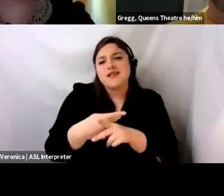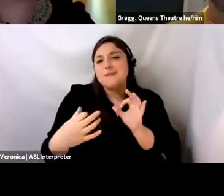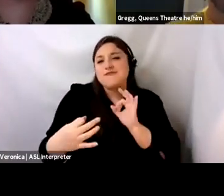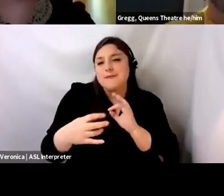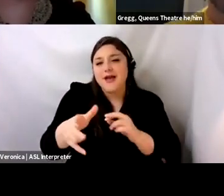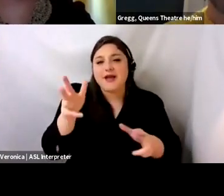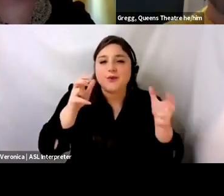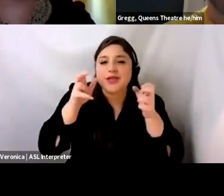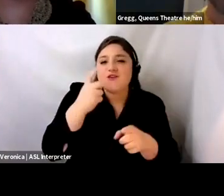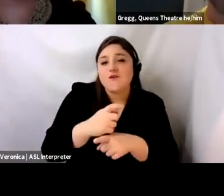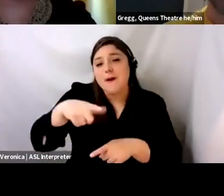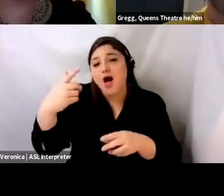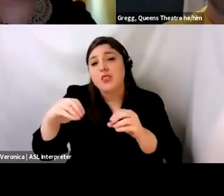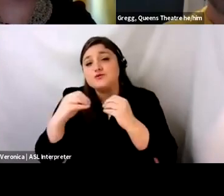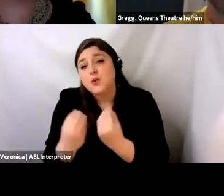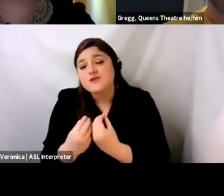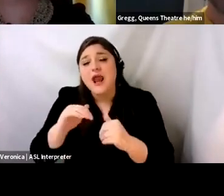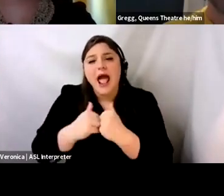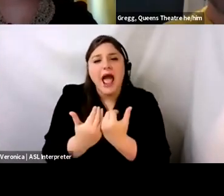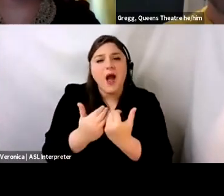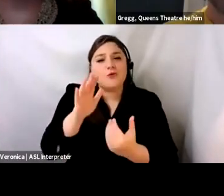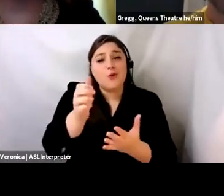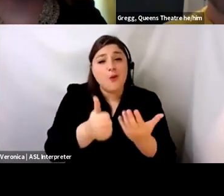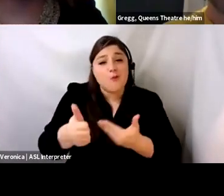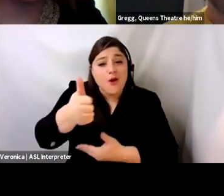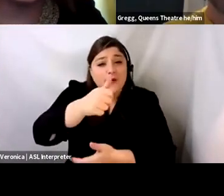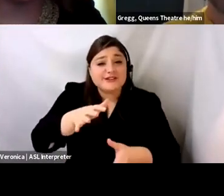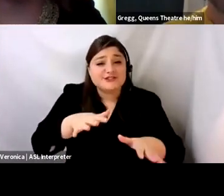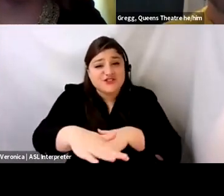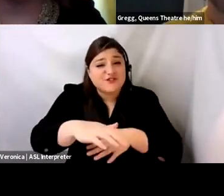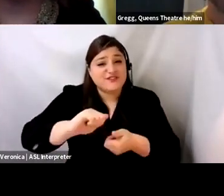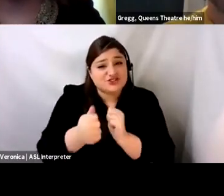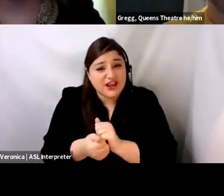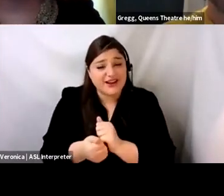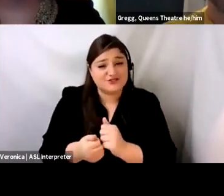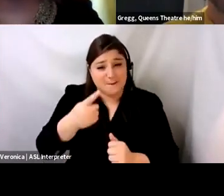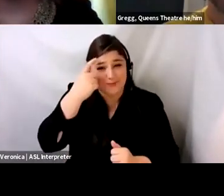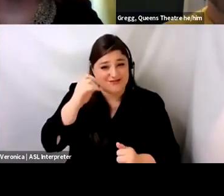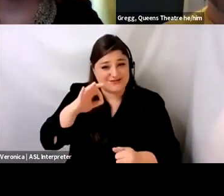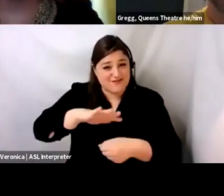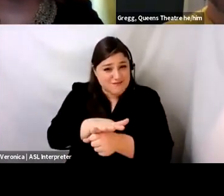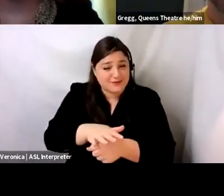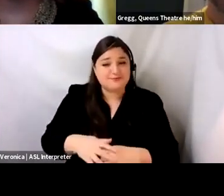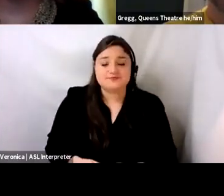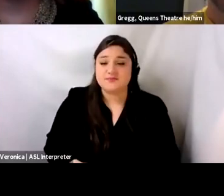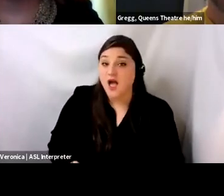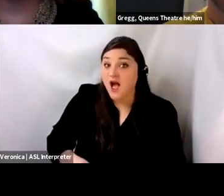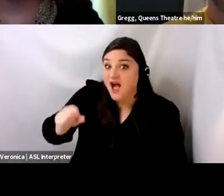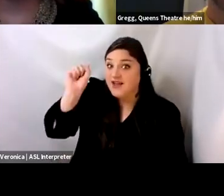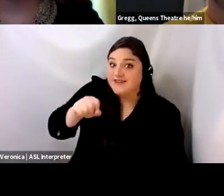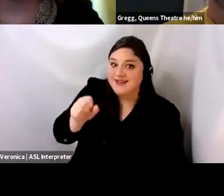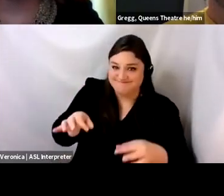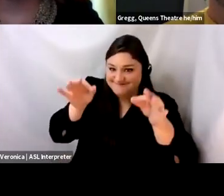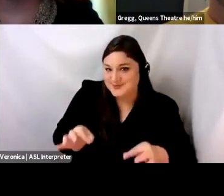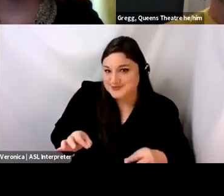about how their priorities have changed in the past few months? Yeah, absolutely. Thank you. Yeah. So at Mac